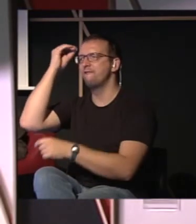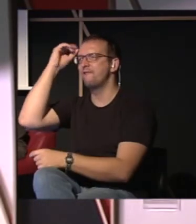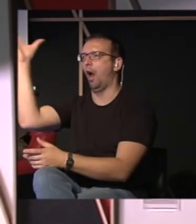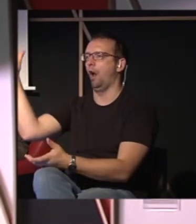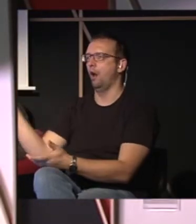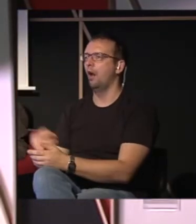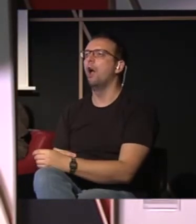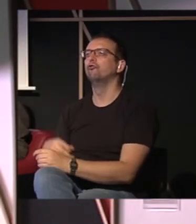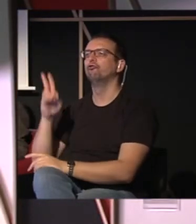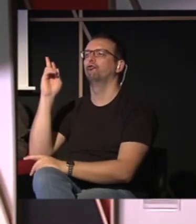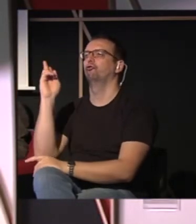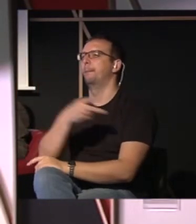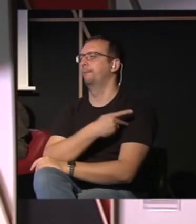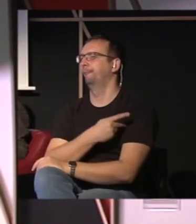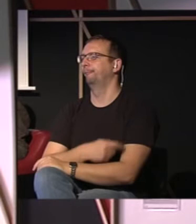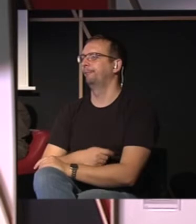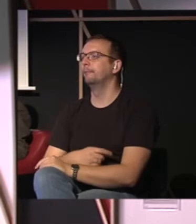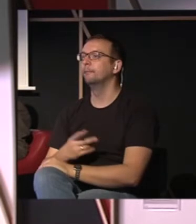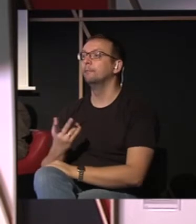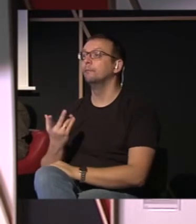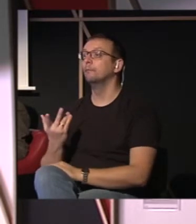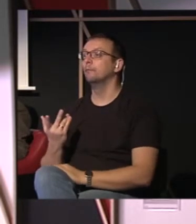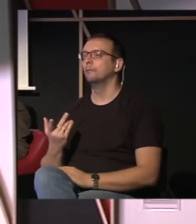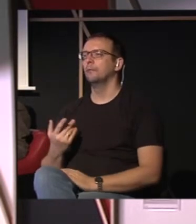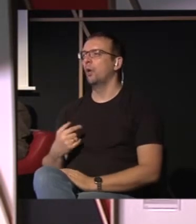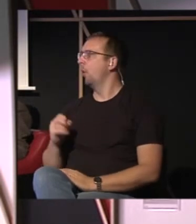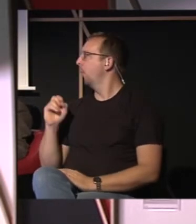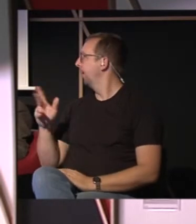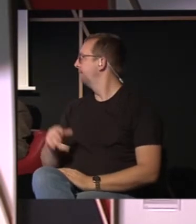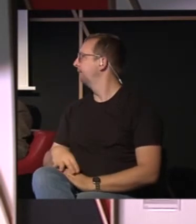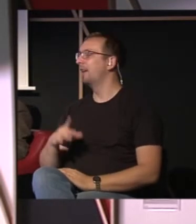we have maybe time for one very quick question from the floor, if there is one.